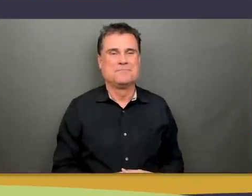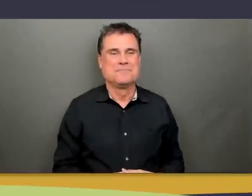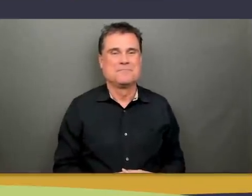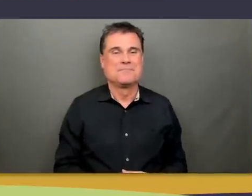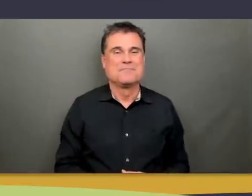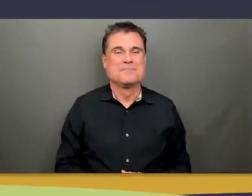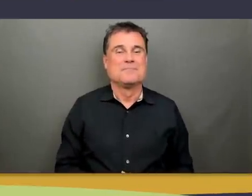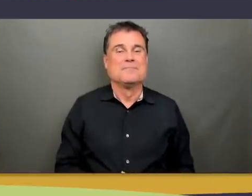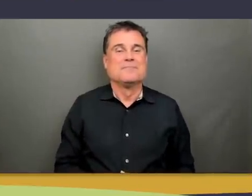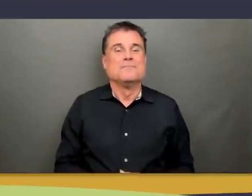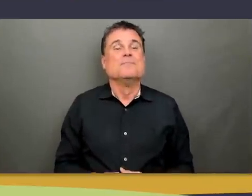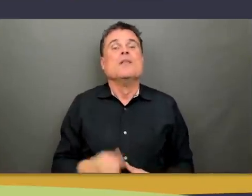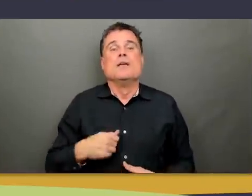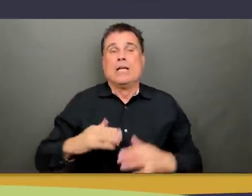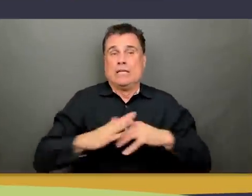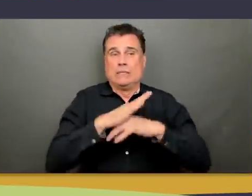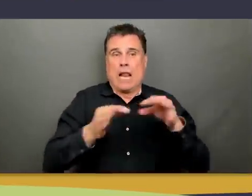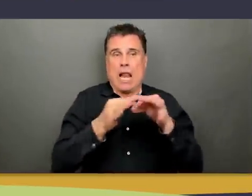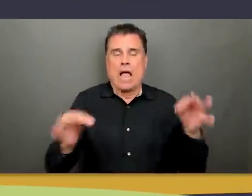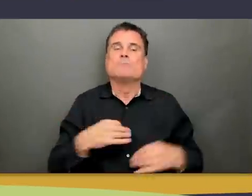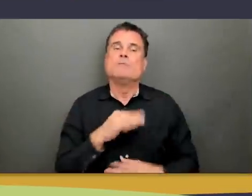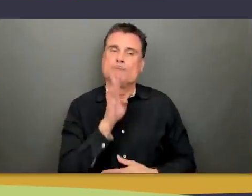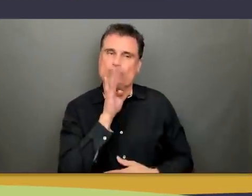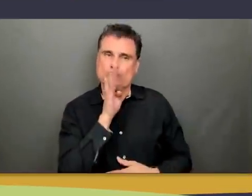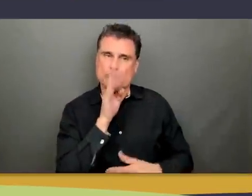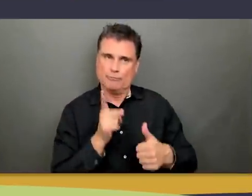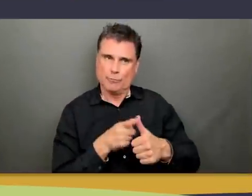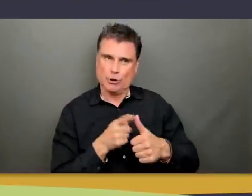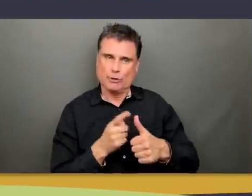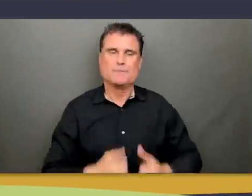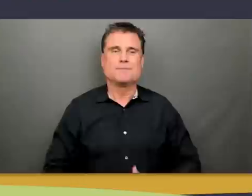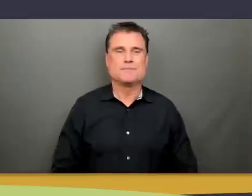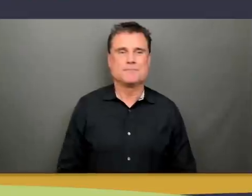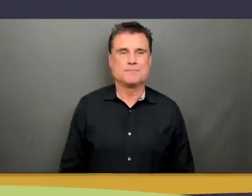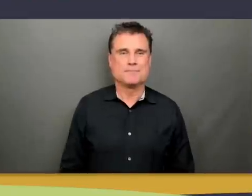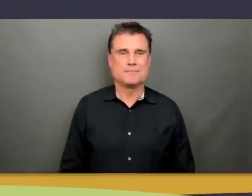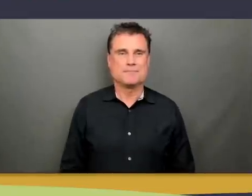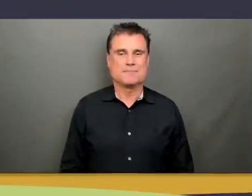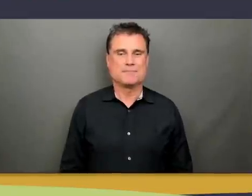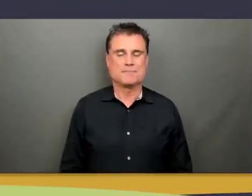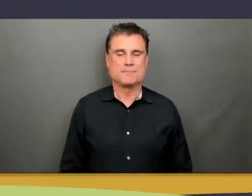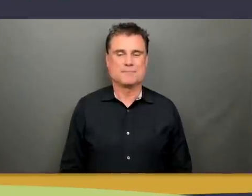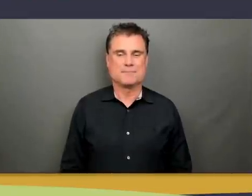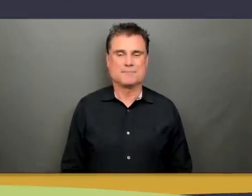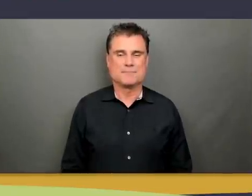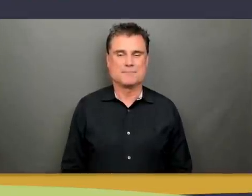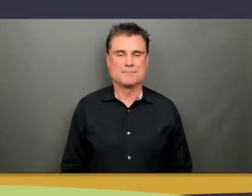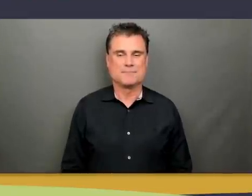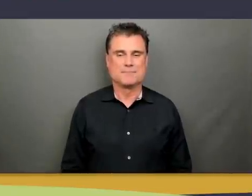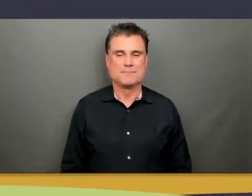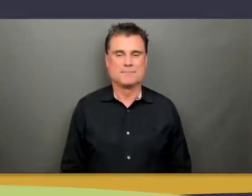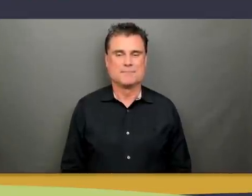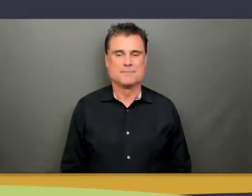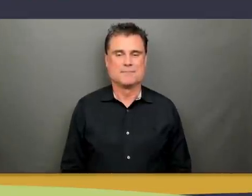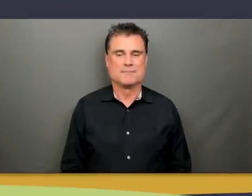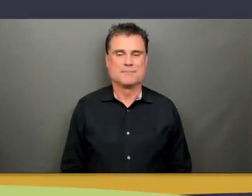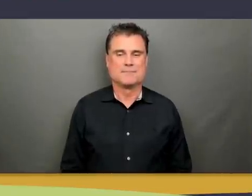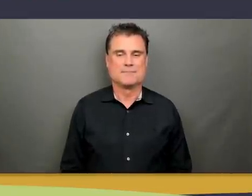De Swak Makulu, Rent Mule, Rent Makwils, De Squalax, Rent Snina.